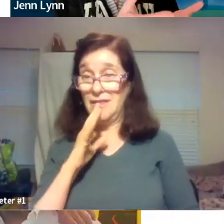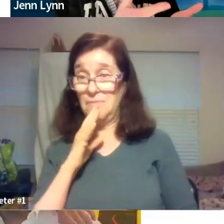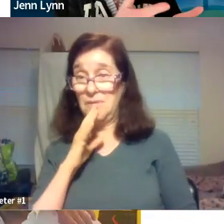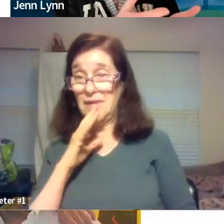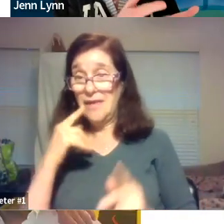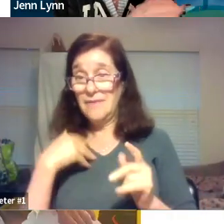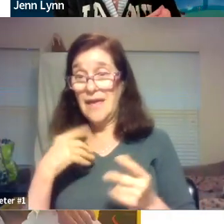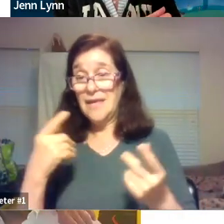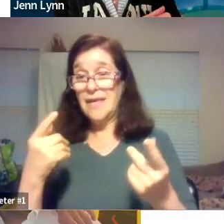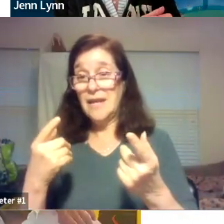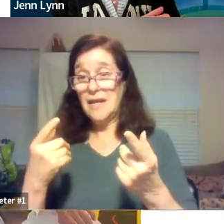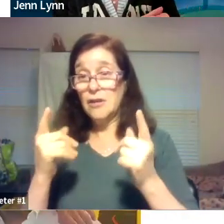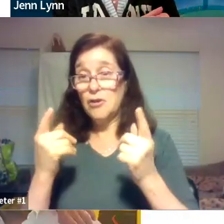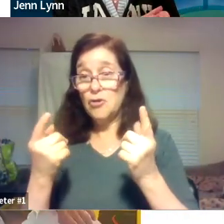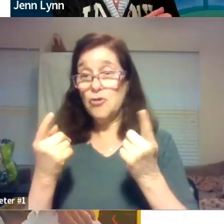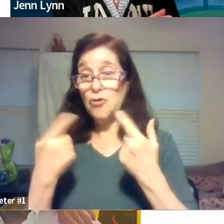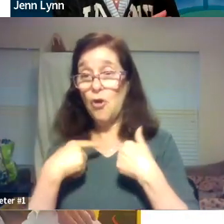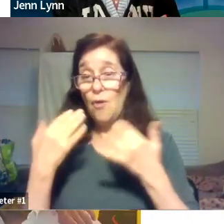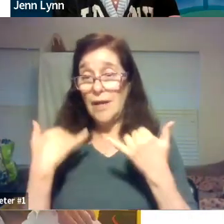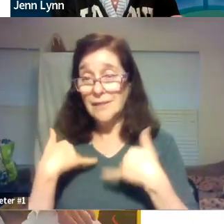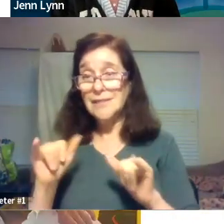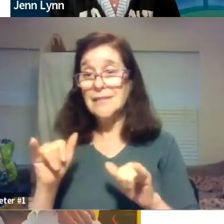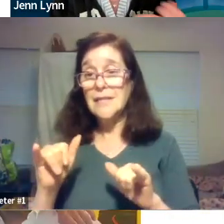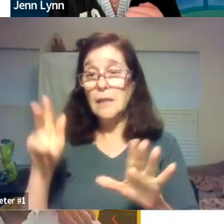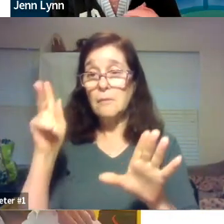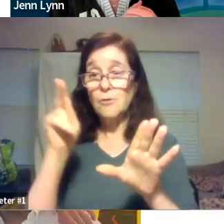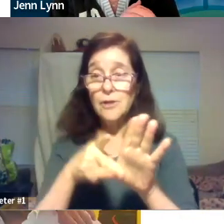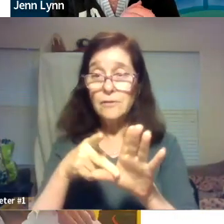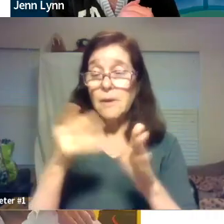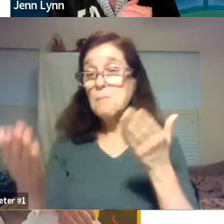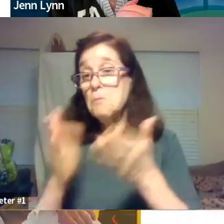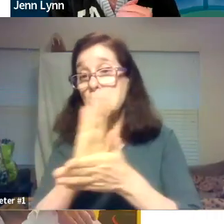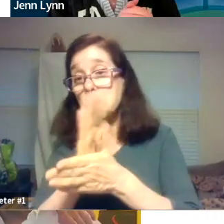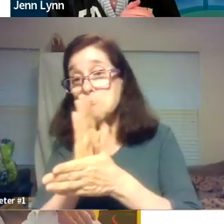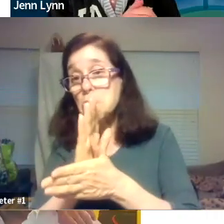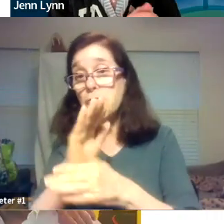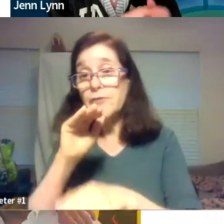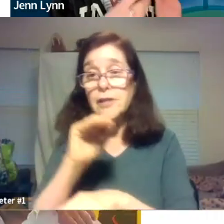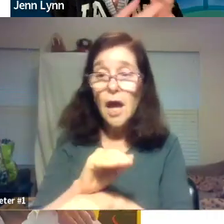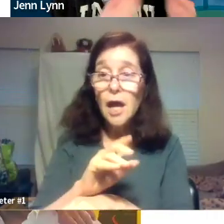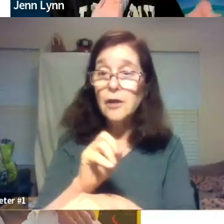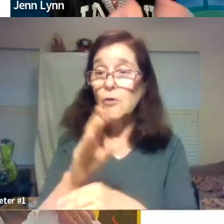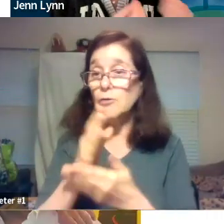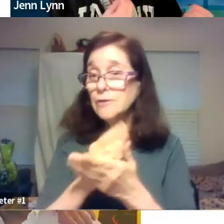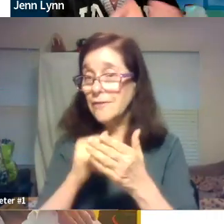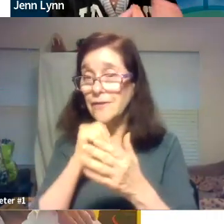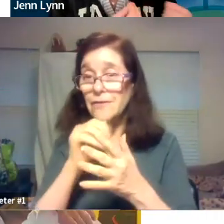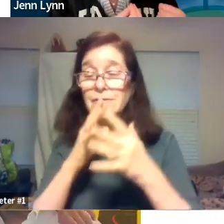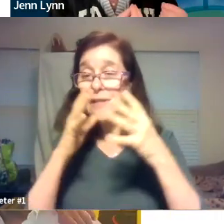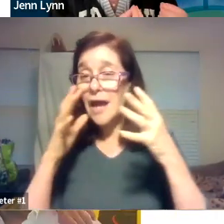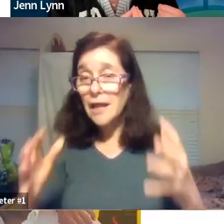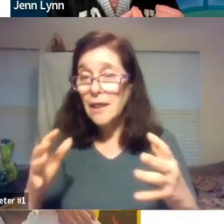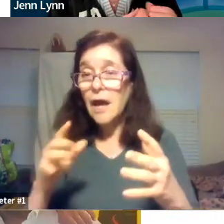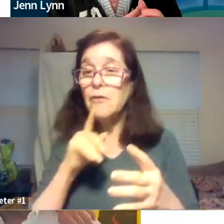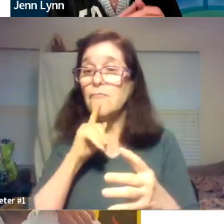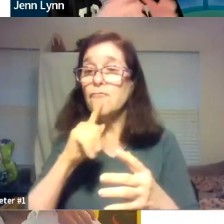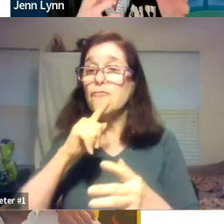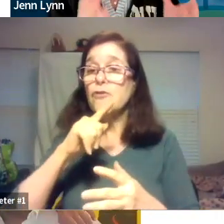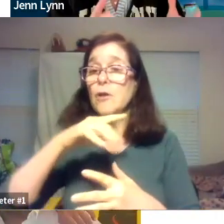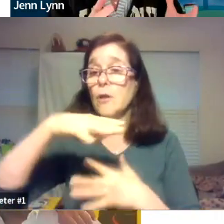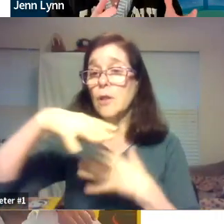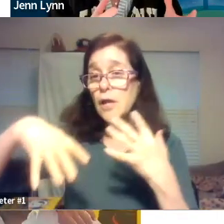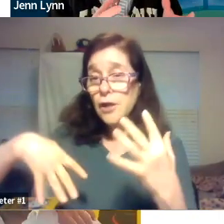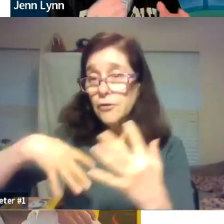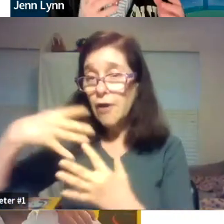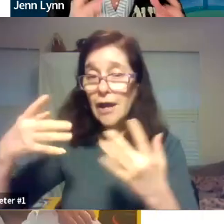can attend and still participate. Something would be like a movie night, perhaps, or something where there's not a lot of real interaction happening